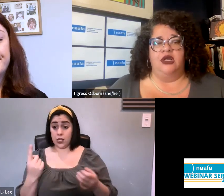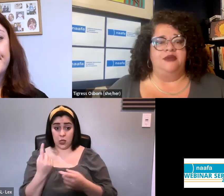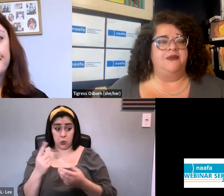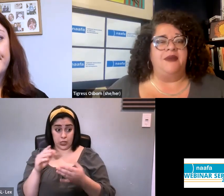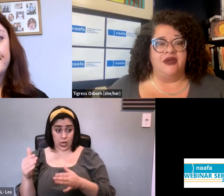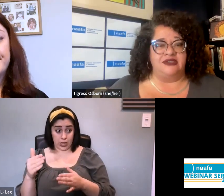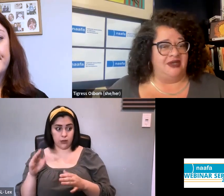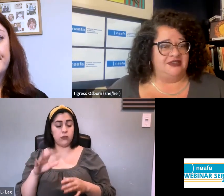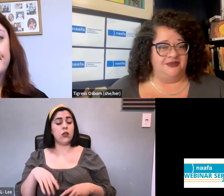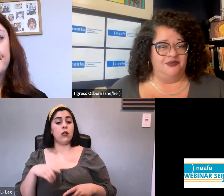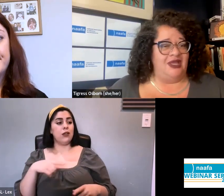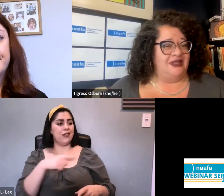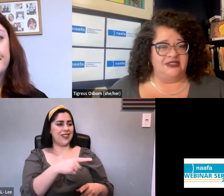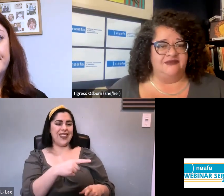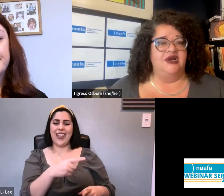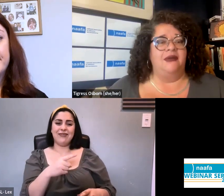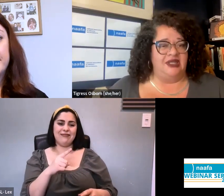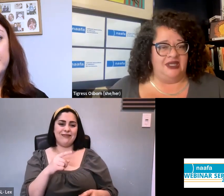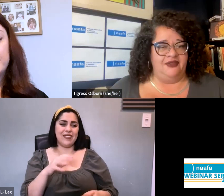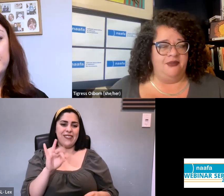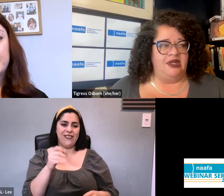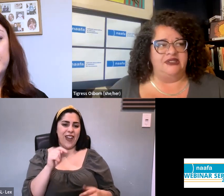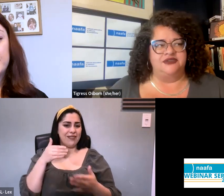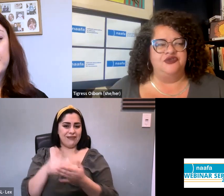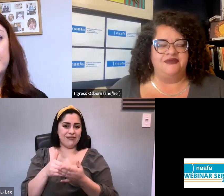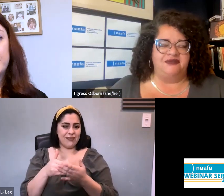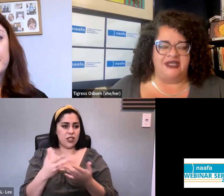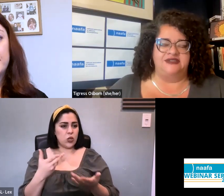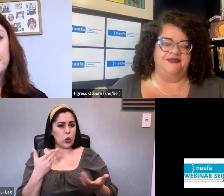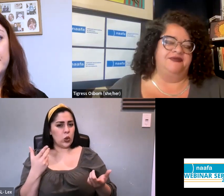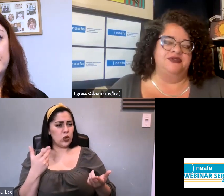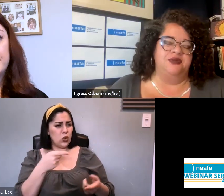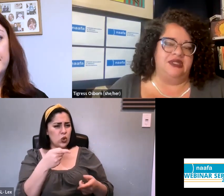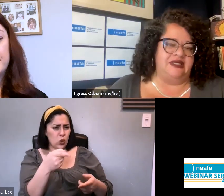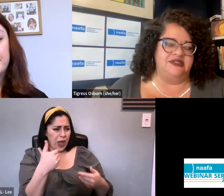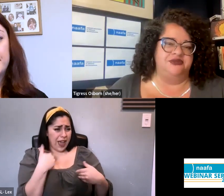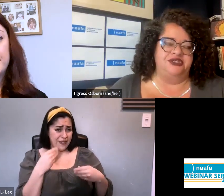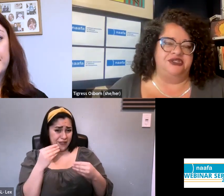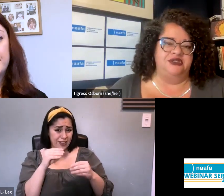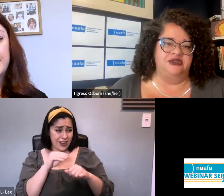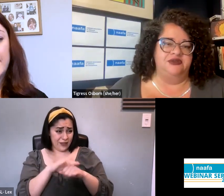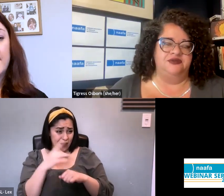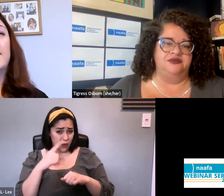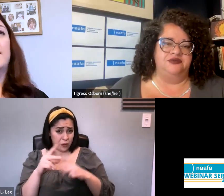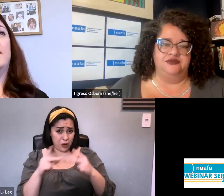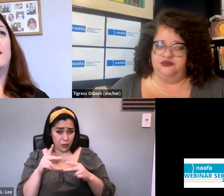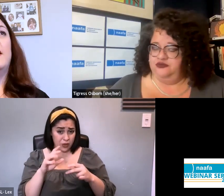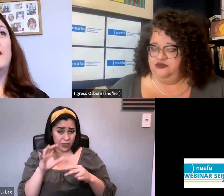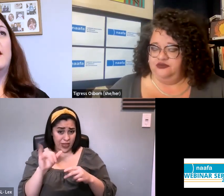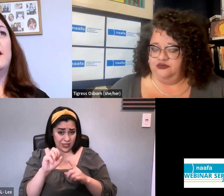are going to be embarrassed about some of the realities of accommodating their bodies? Do you have advice for folks who are in that situation?